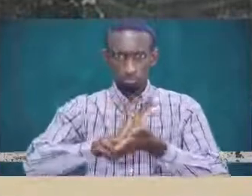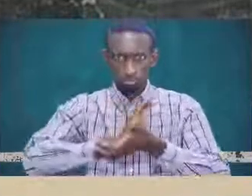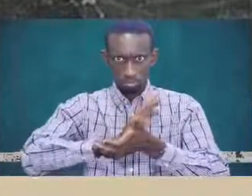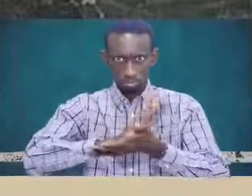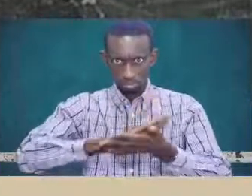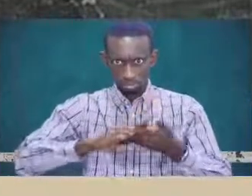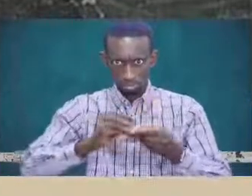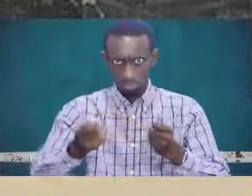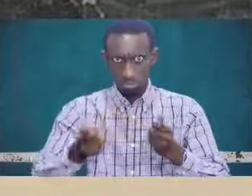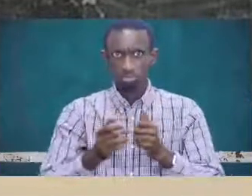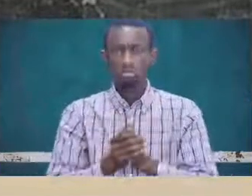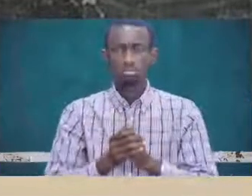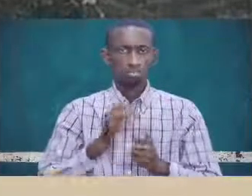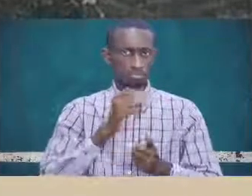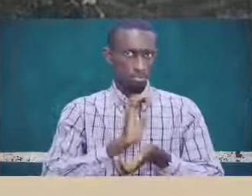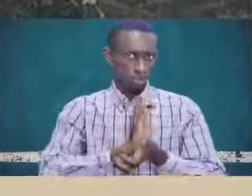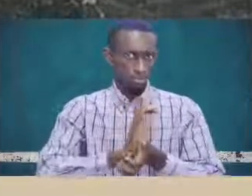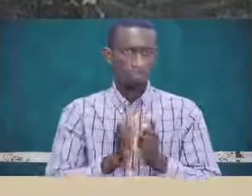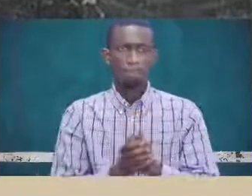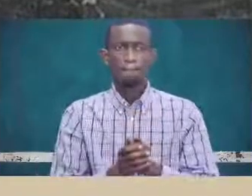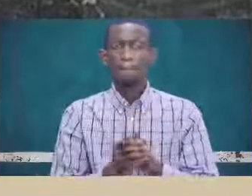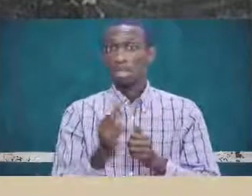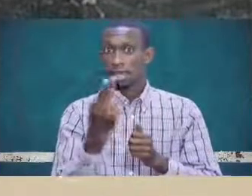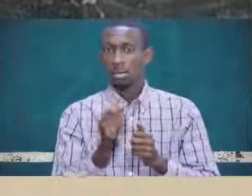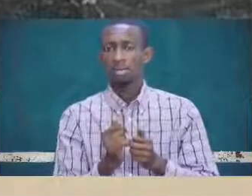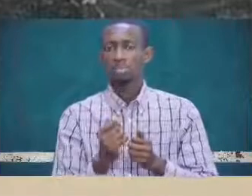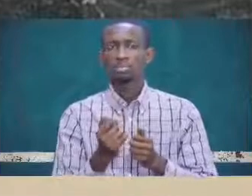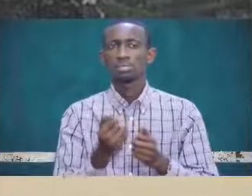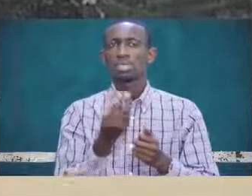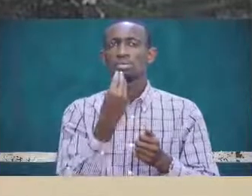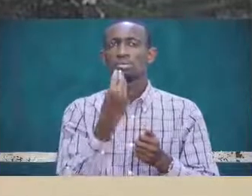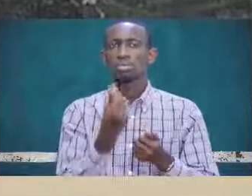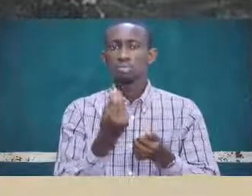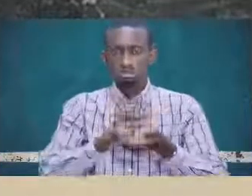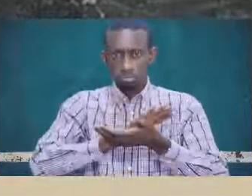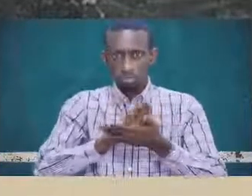the small intestines. Small intestines.